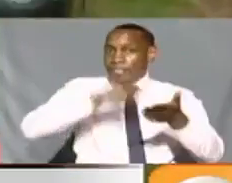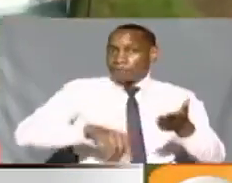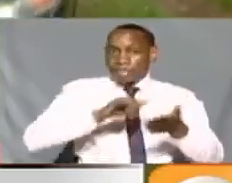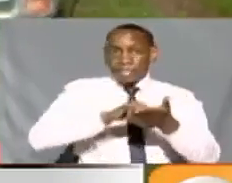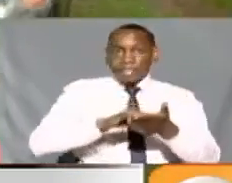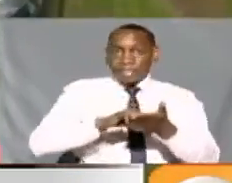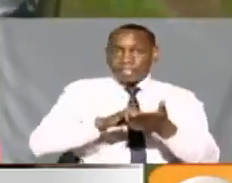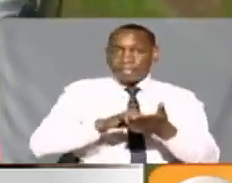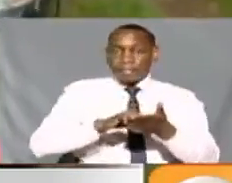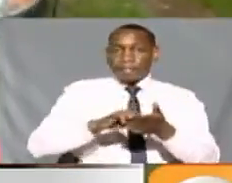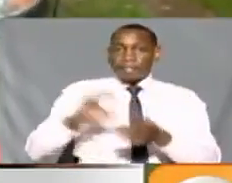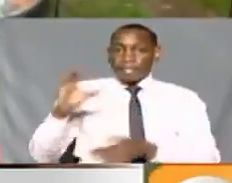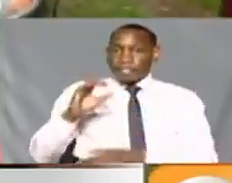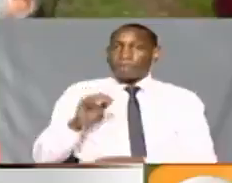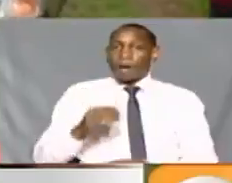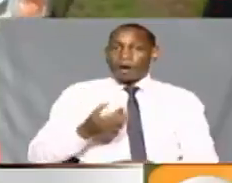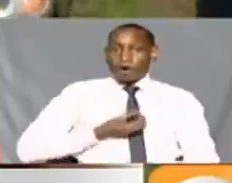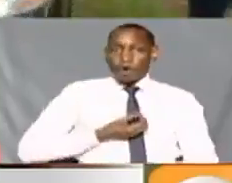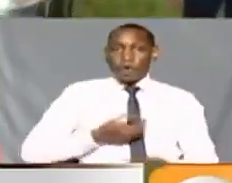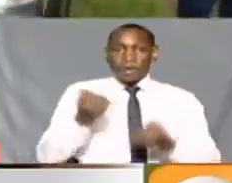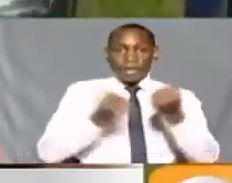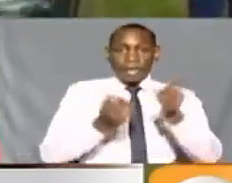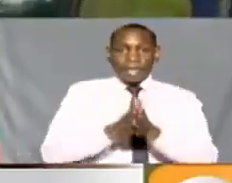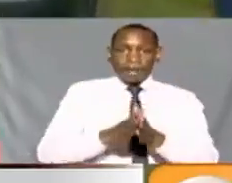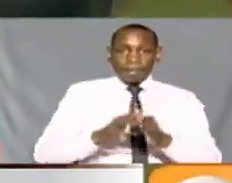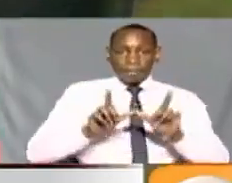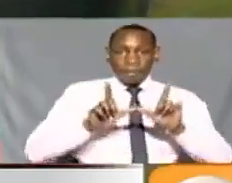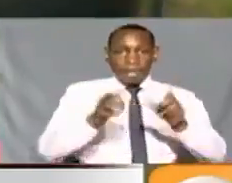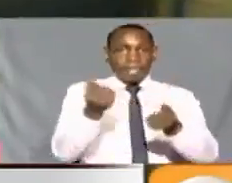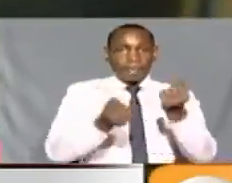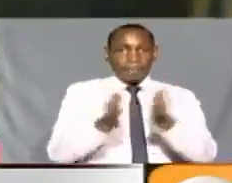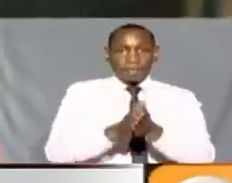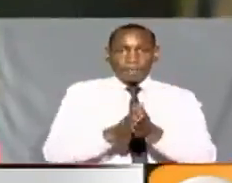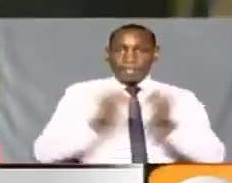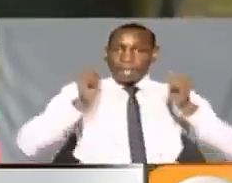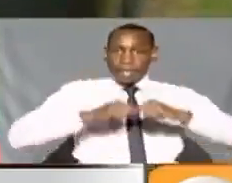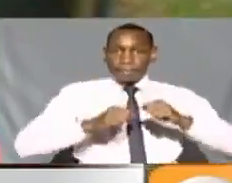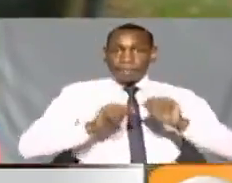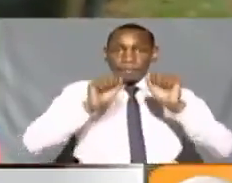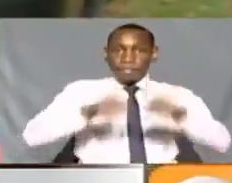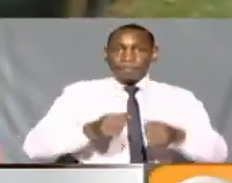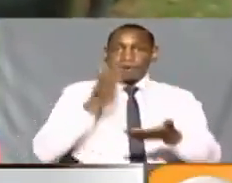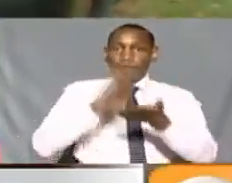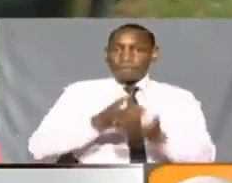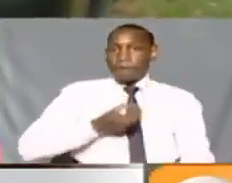that his client owns the vehicles and had logbooks and sale agreements to prove ownership.